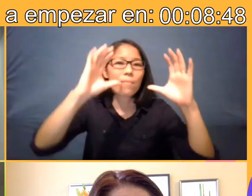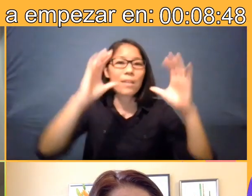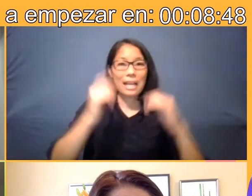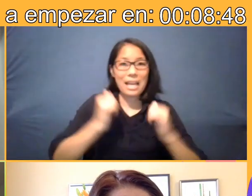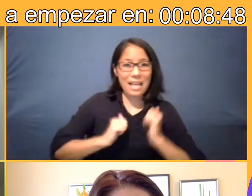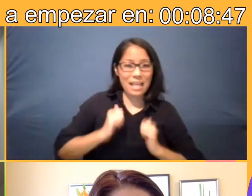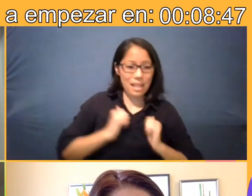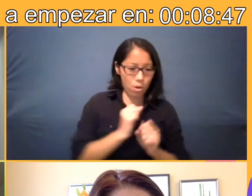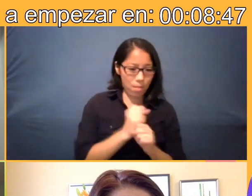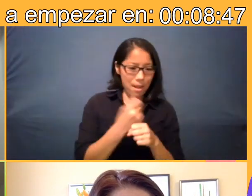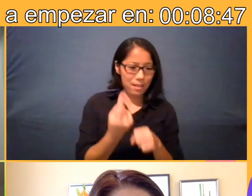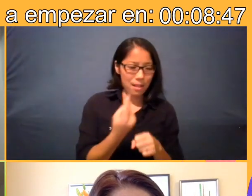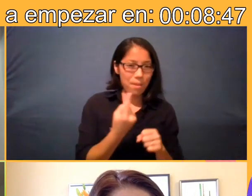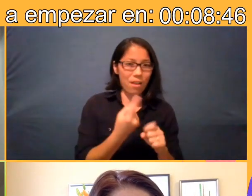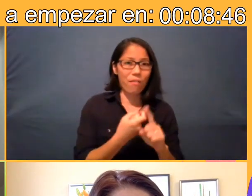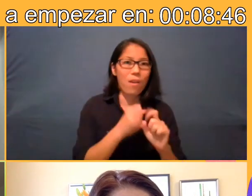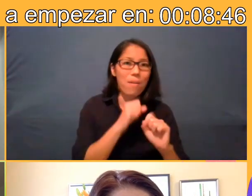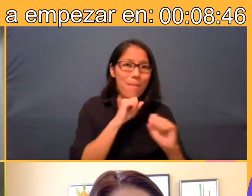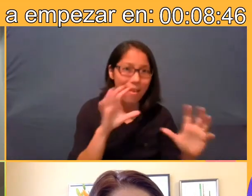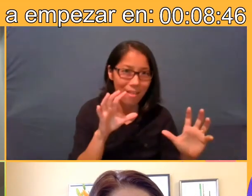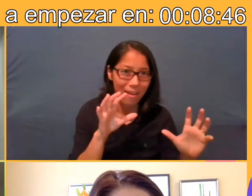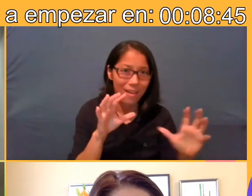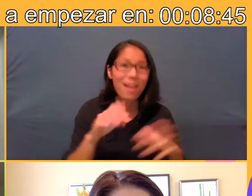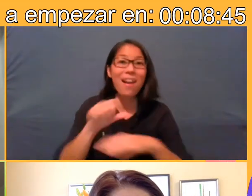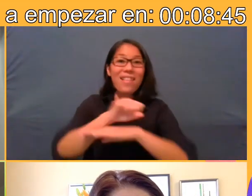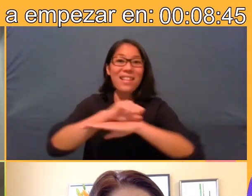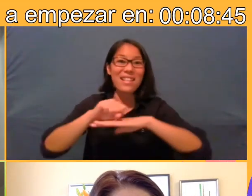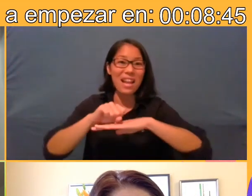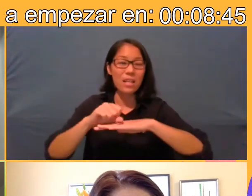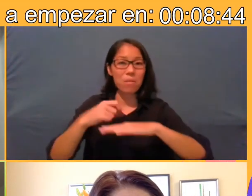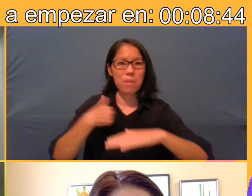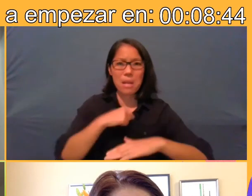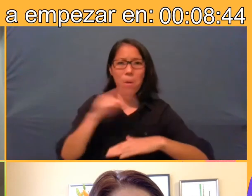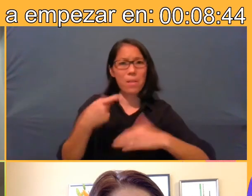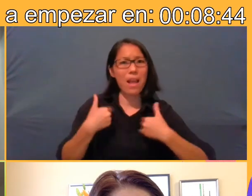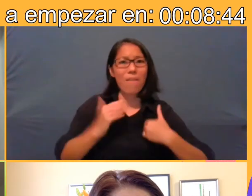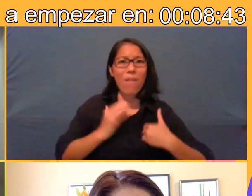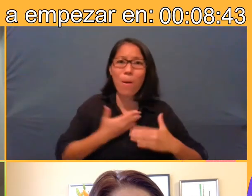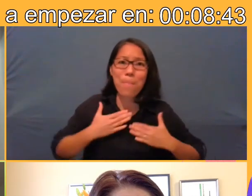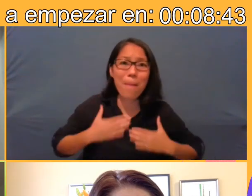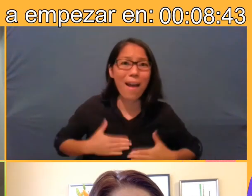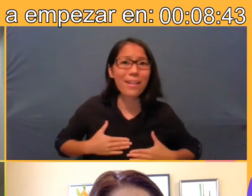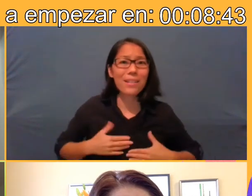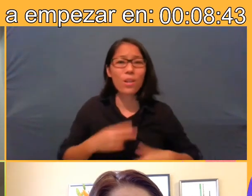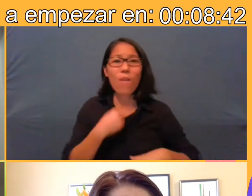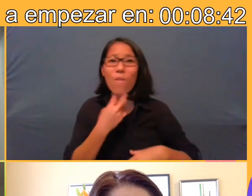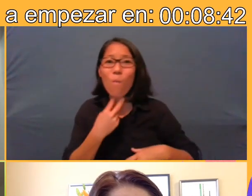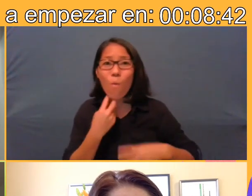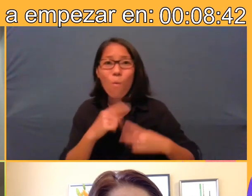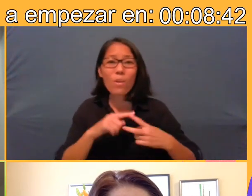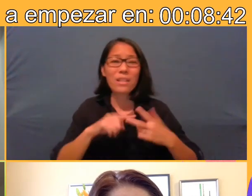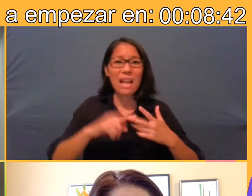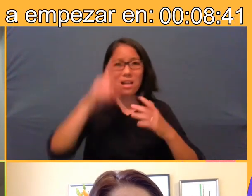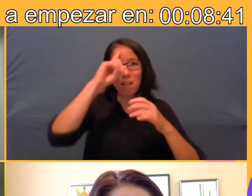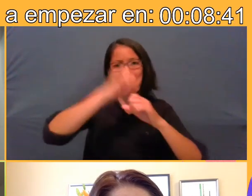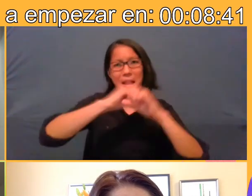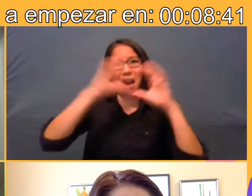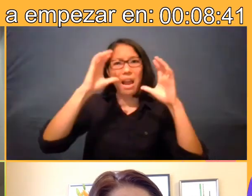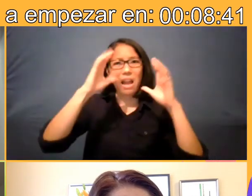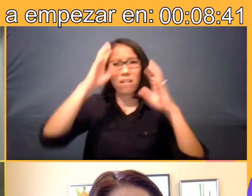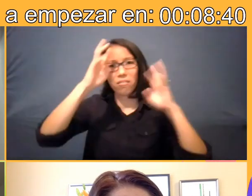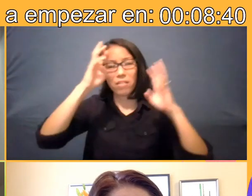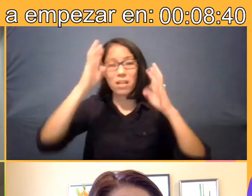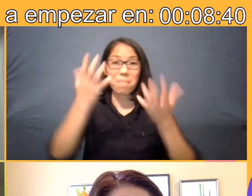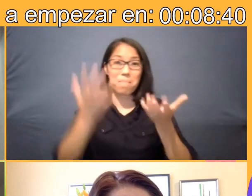from nothing. On stage, we literally only have our bodies, our voices, and our imaginations, and then maybe we've got some design around